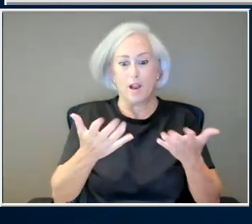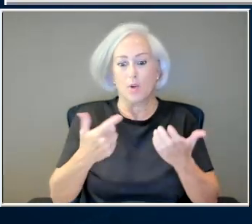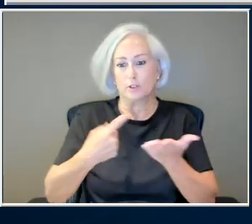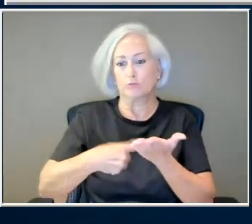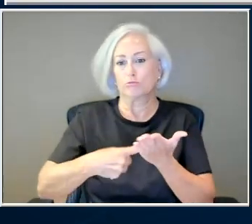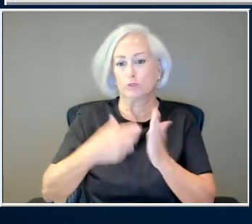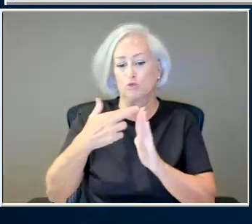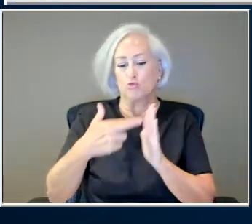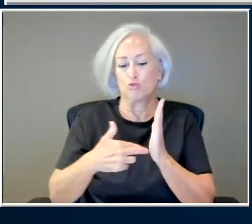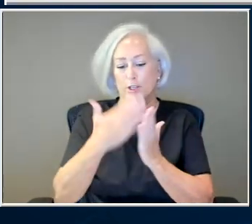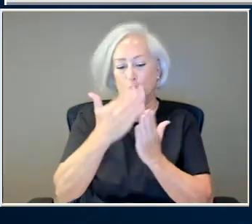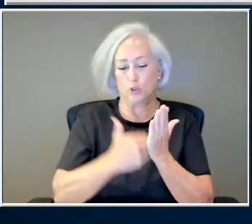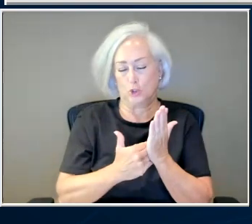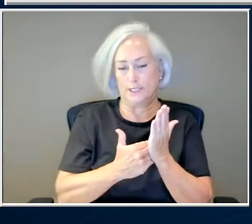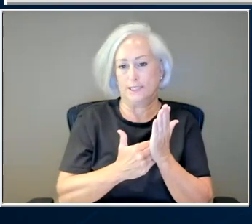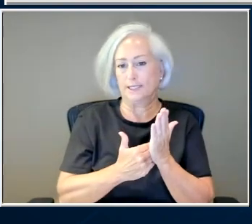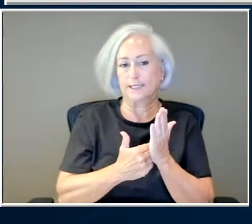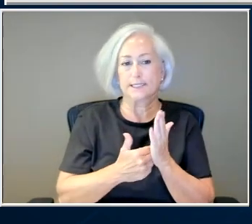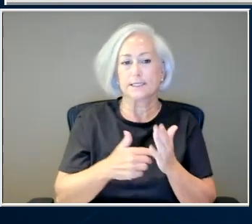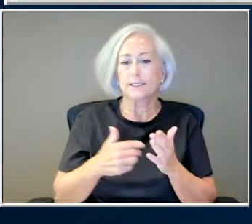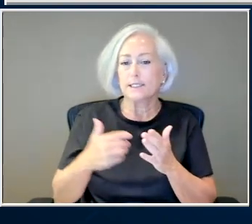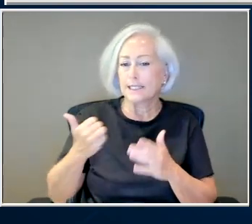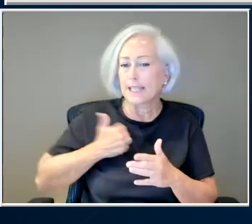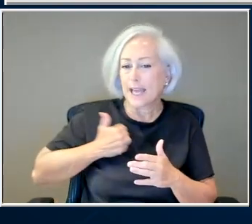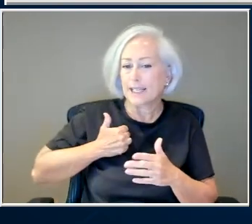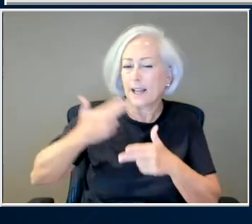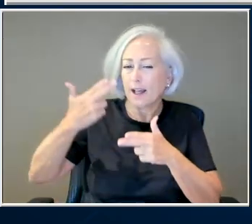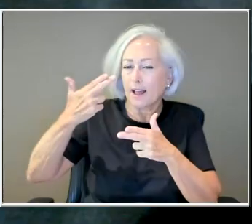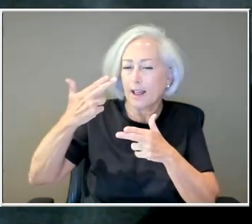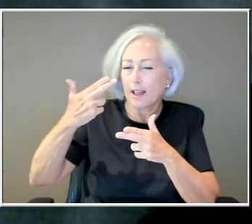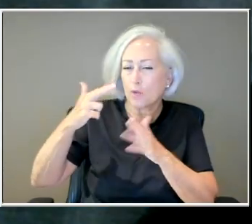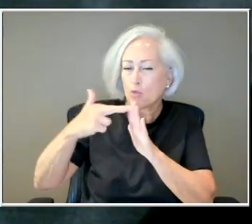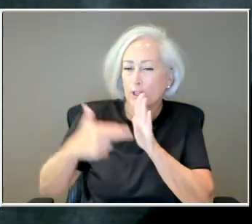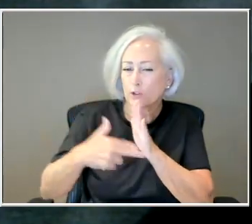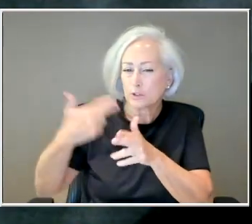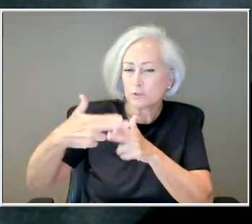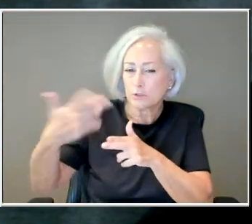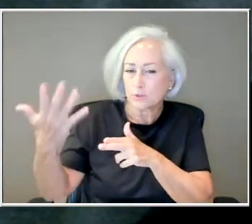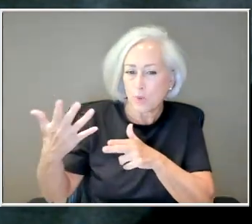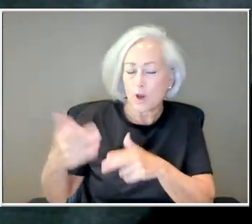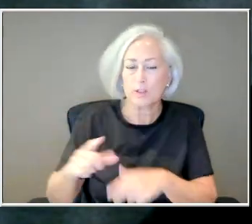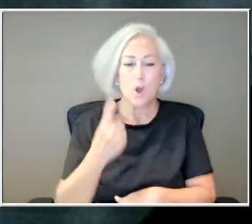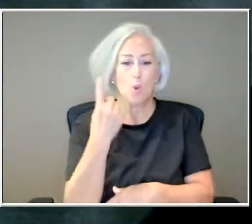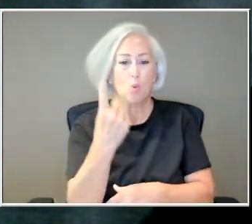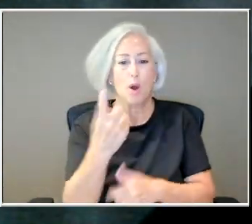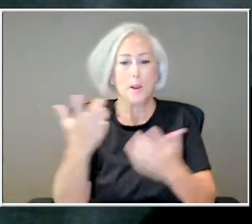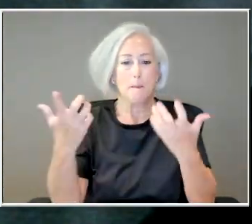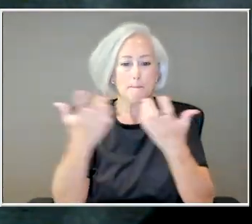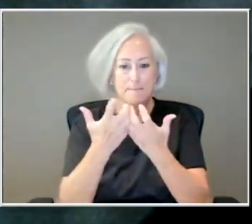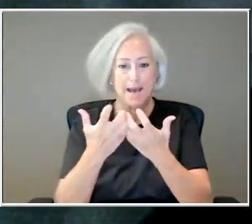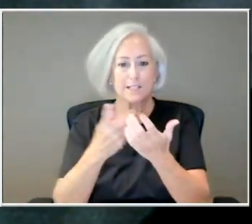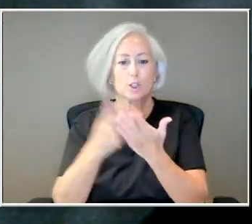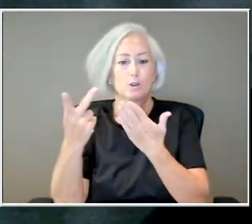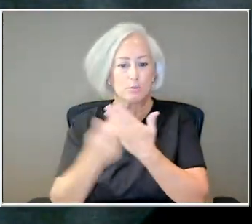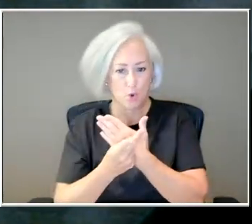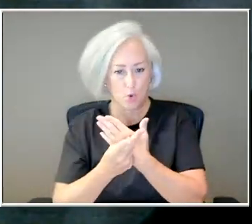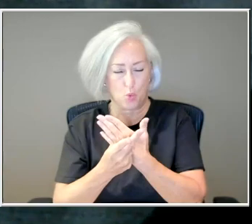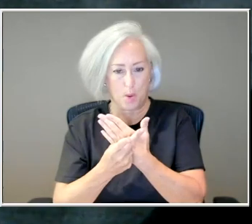is the bone marrow registry called in Canada? At the time, it was called the One Match program. It